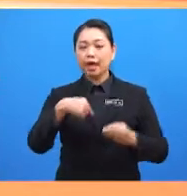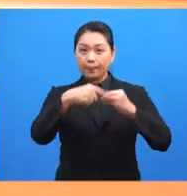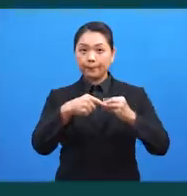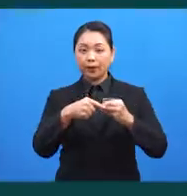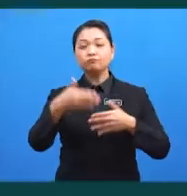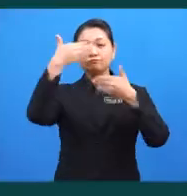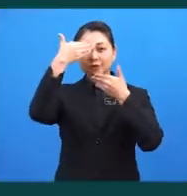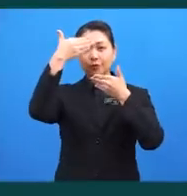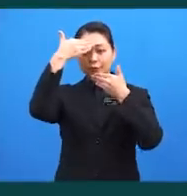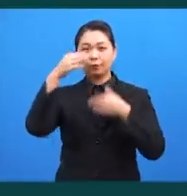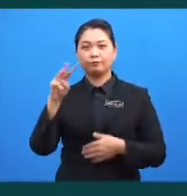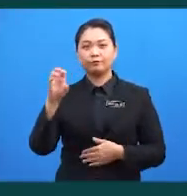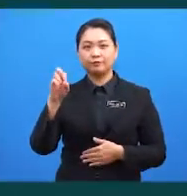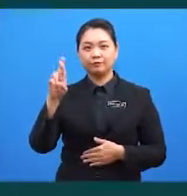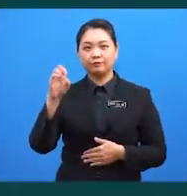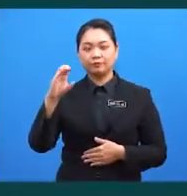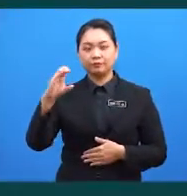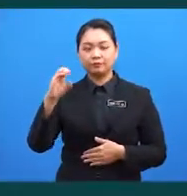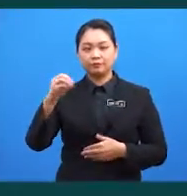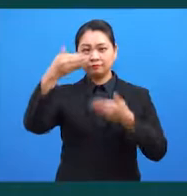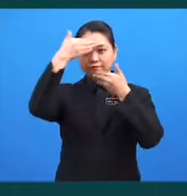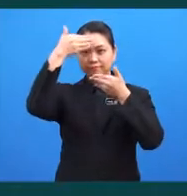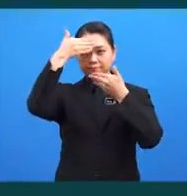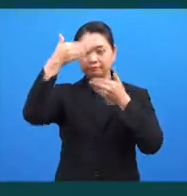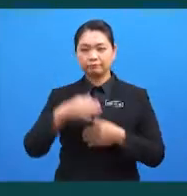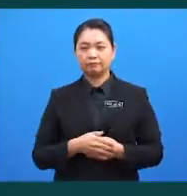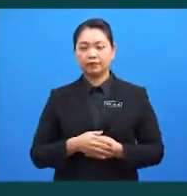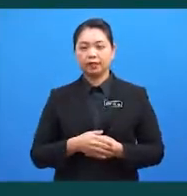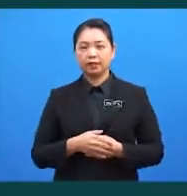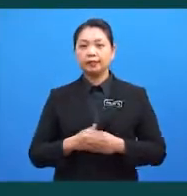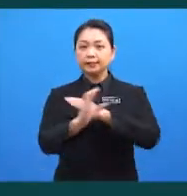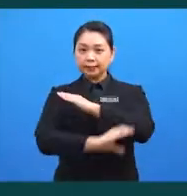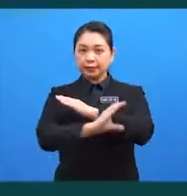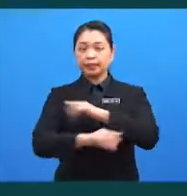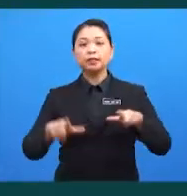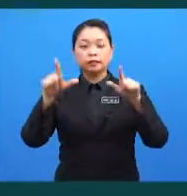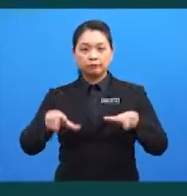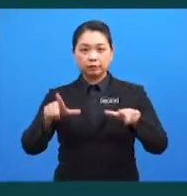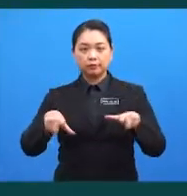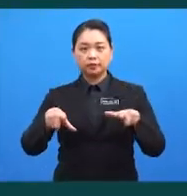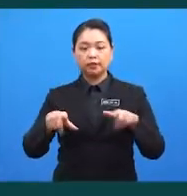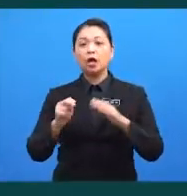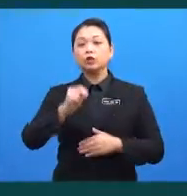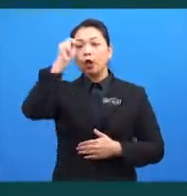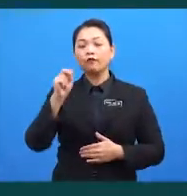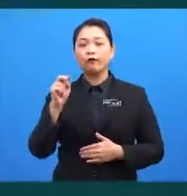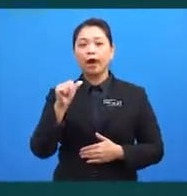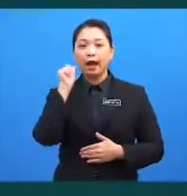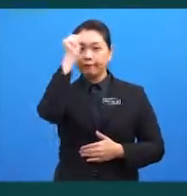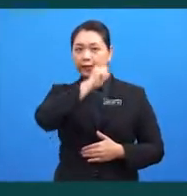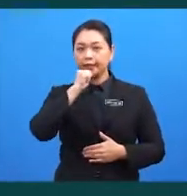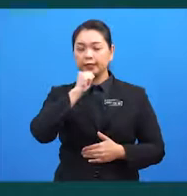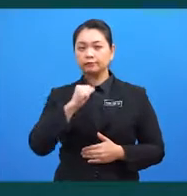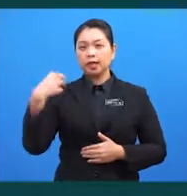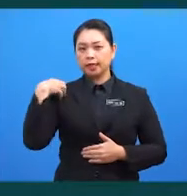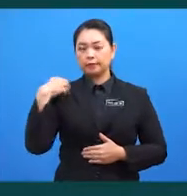Morocco. Do you know that Morocco is a country located in North Africa? The capital